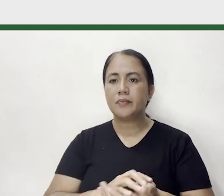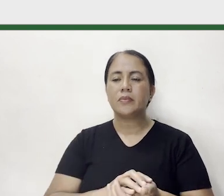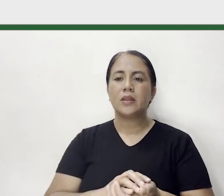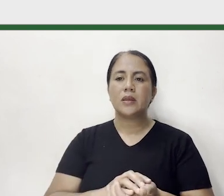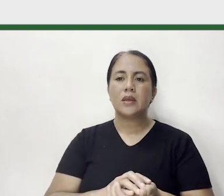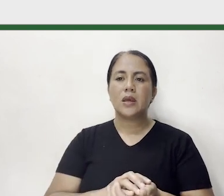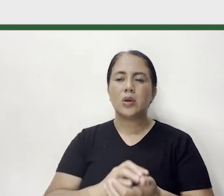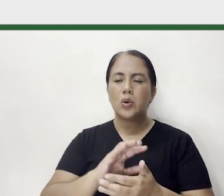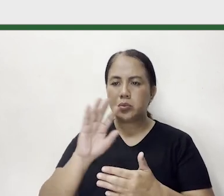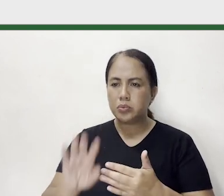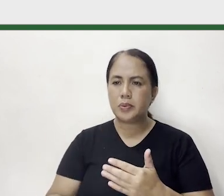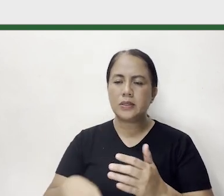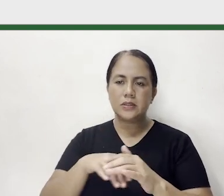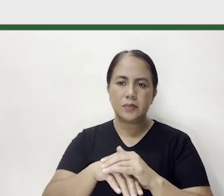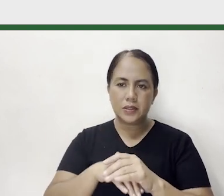allocation,